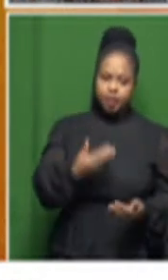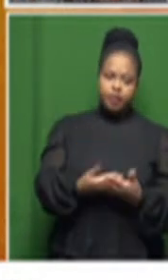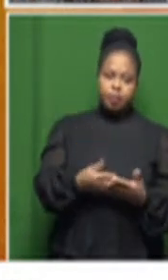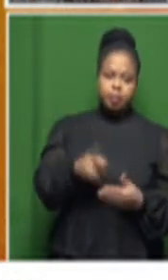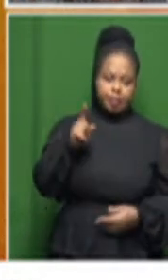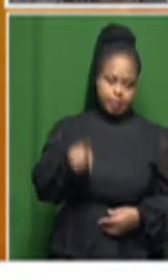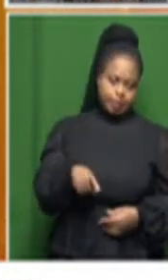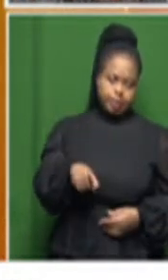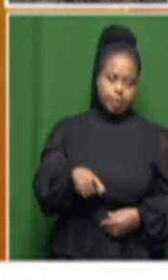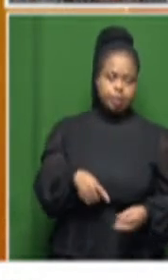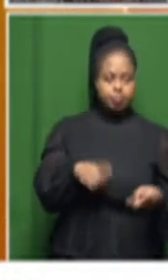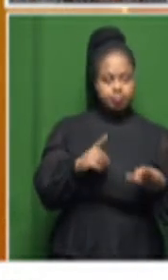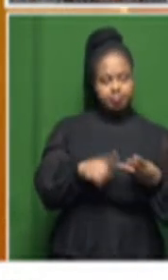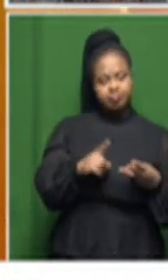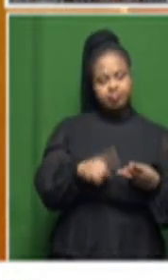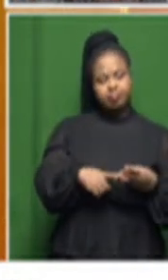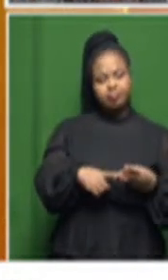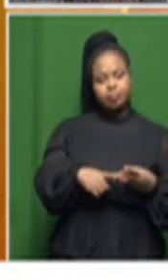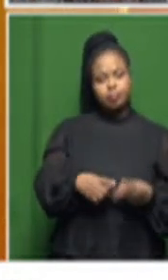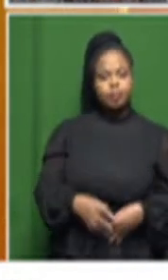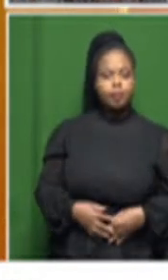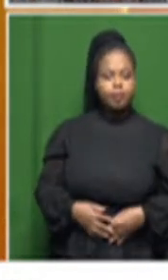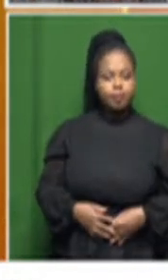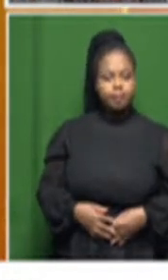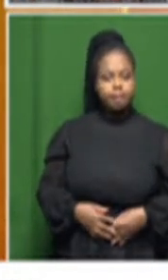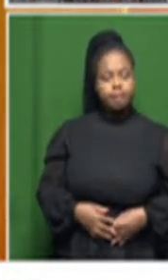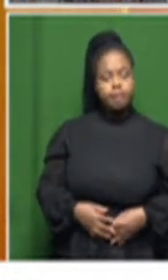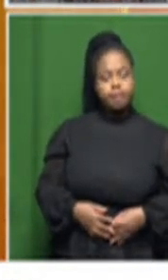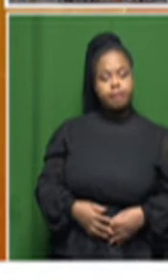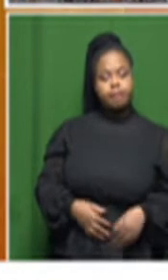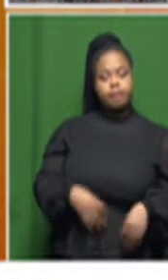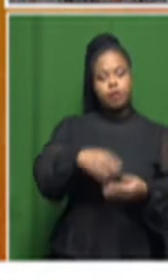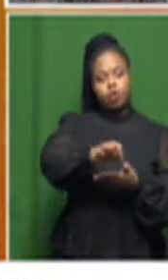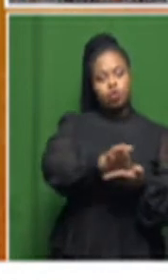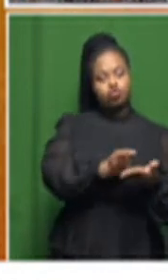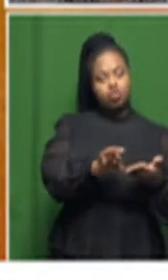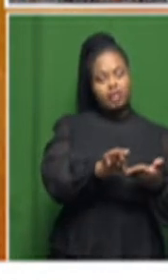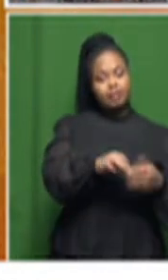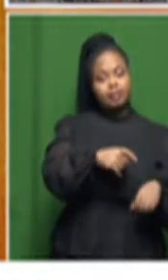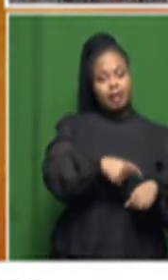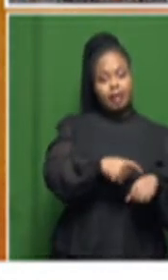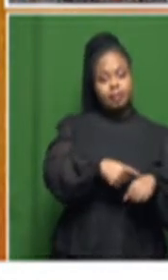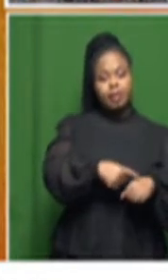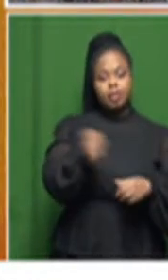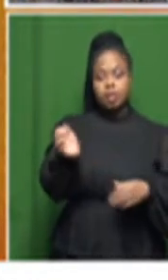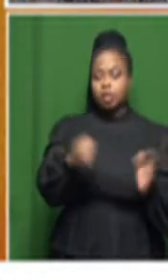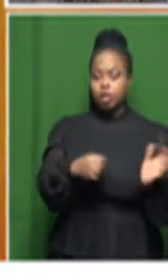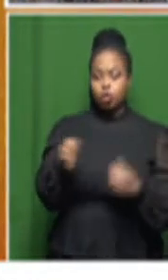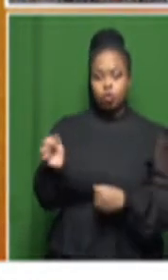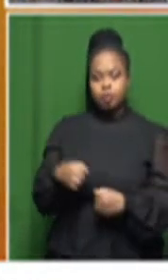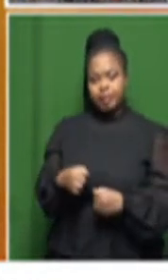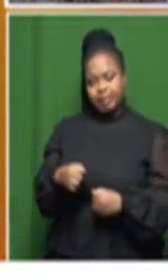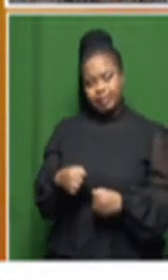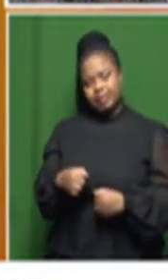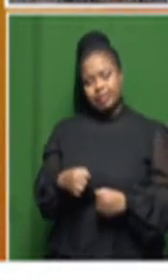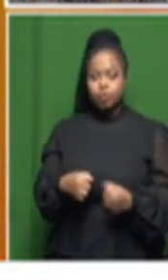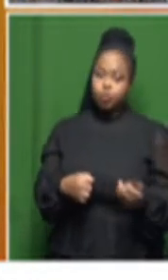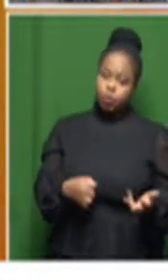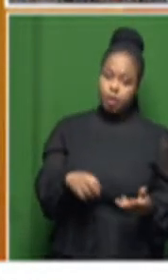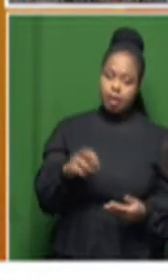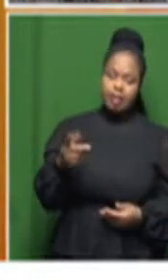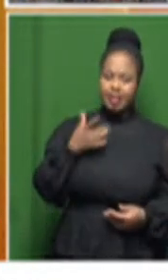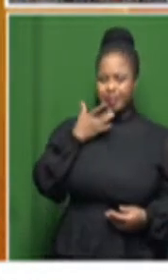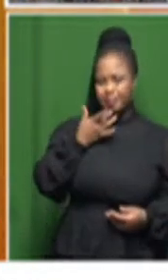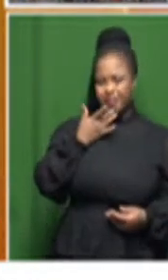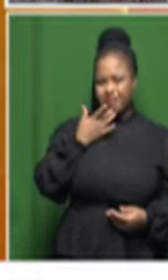available, the contract periods versus the recruitment, so that also some persons